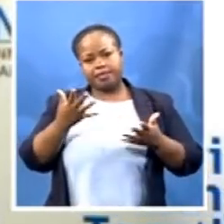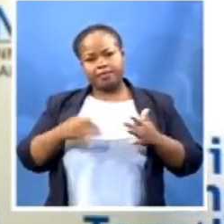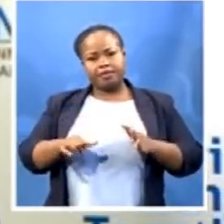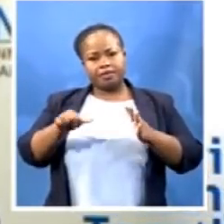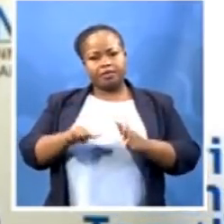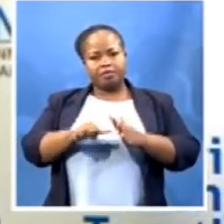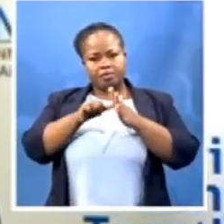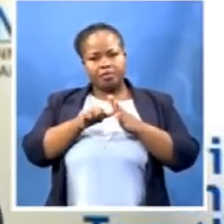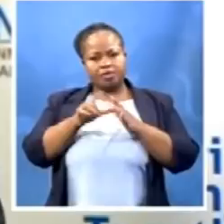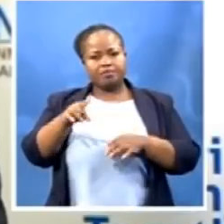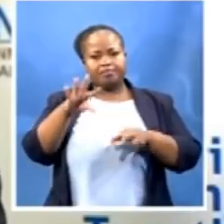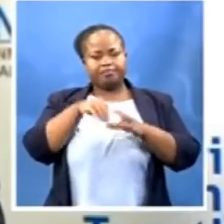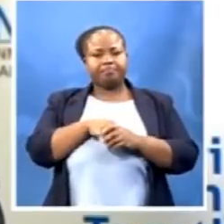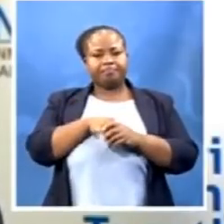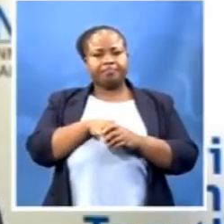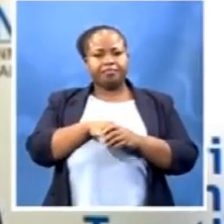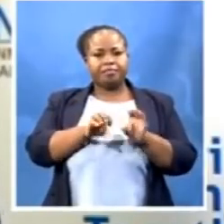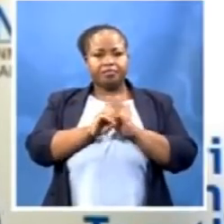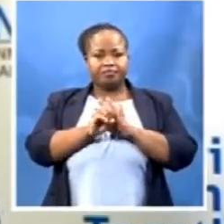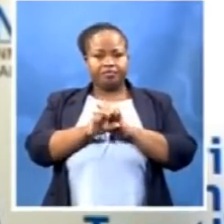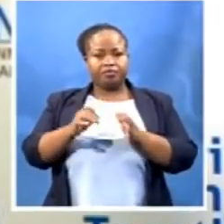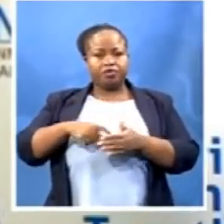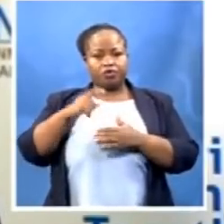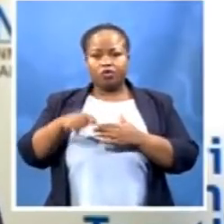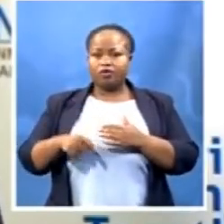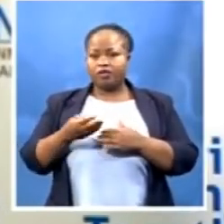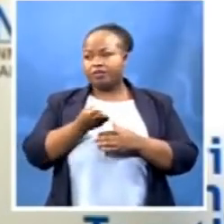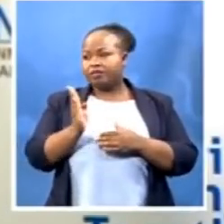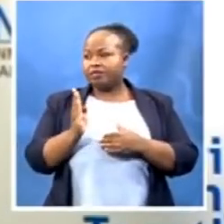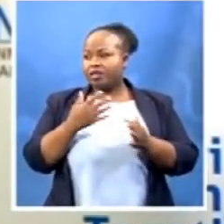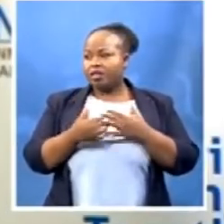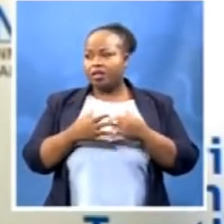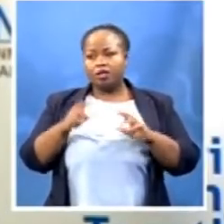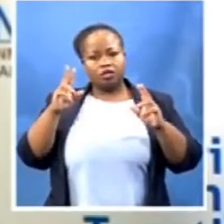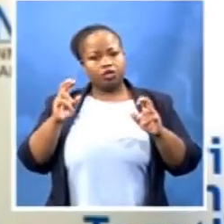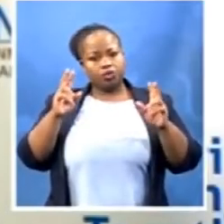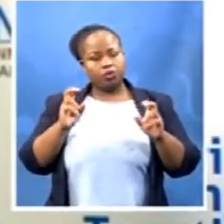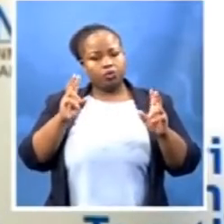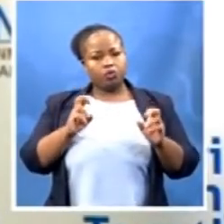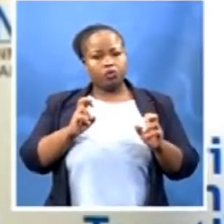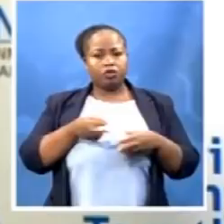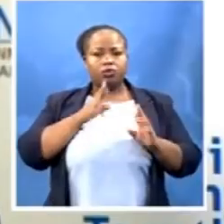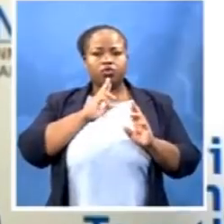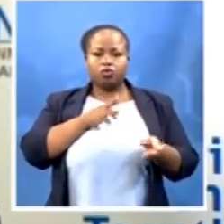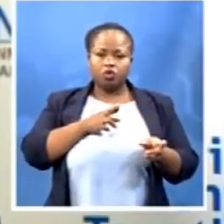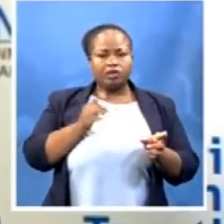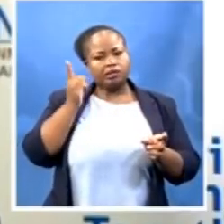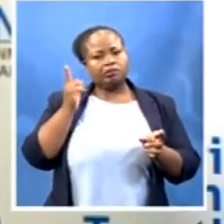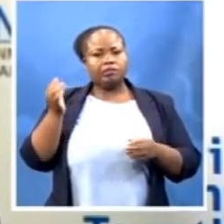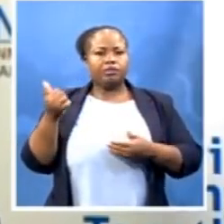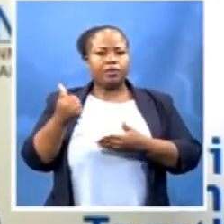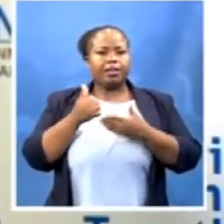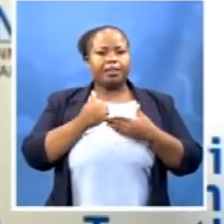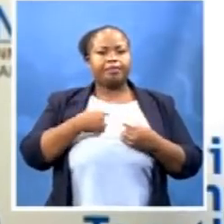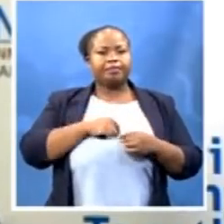so that if there's any issues that we are not able to respond to, she'll be able to help us do that. We want to